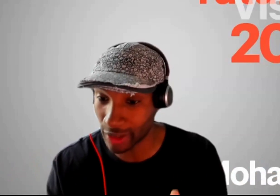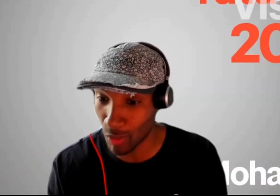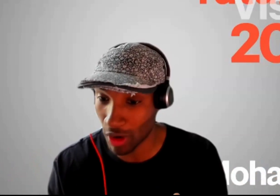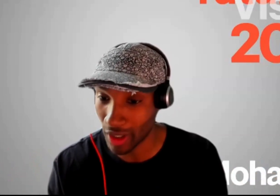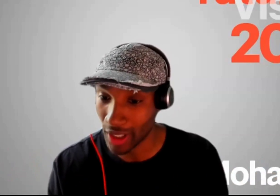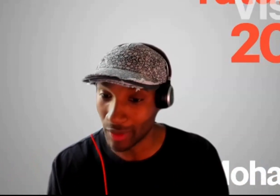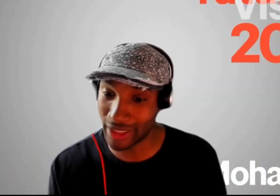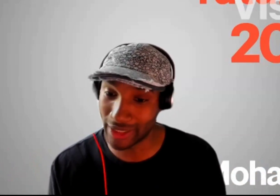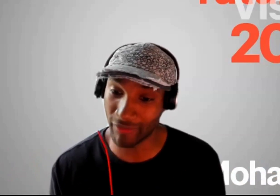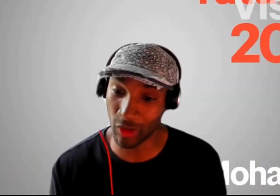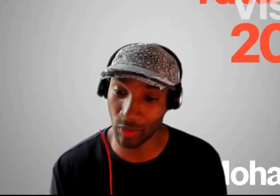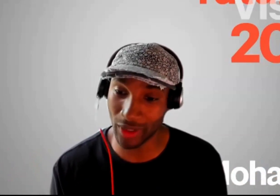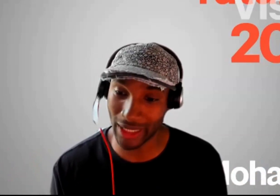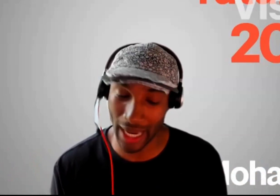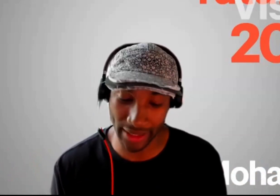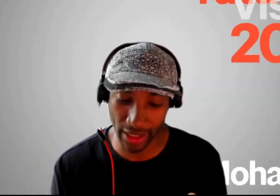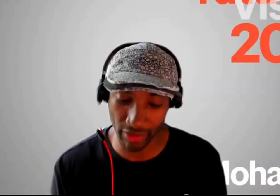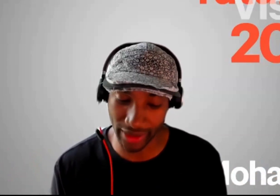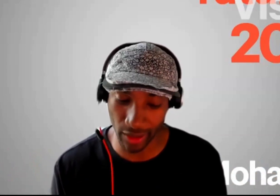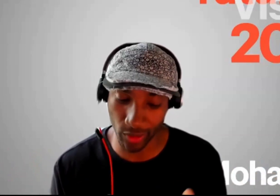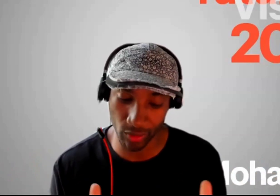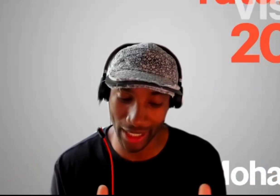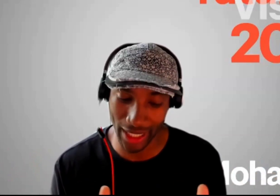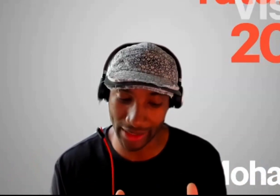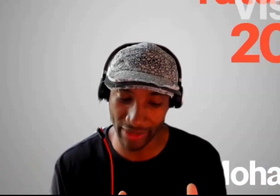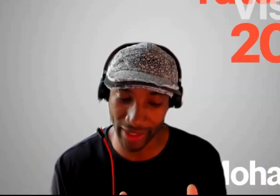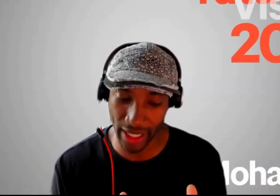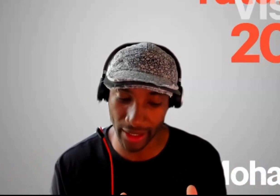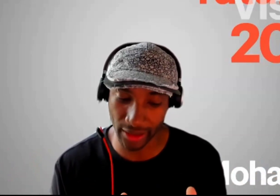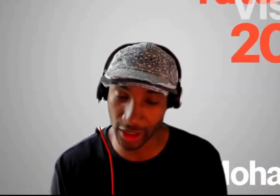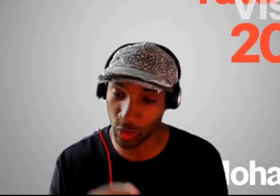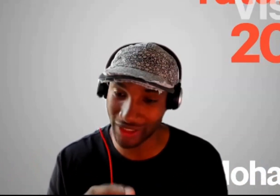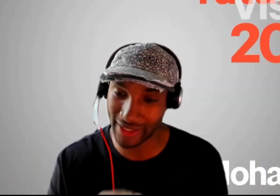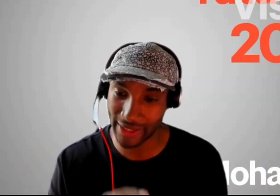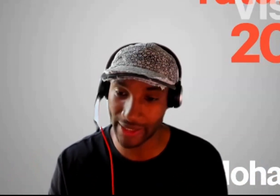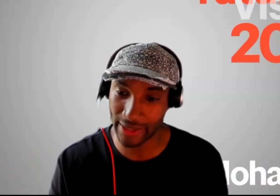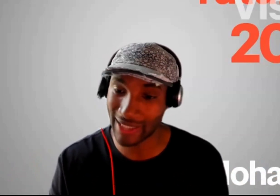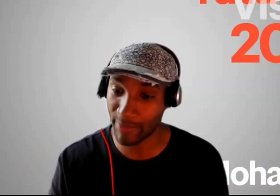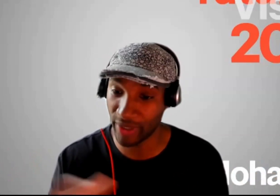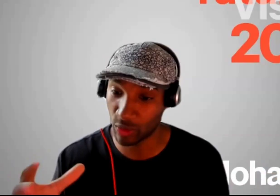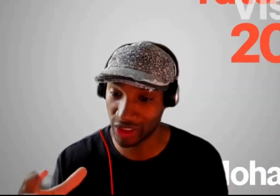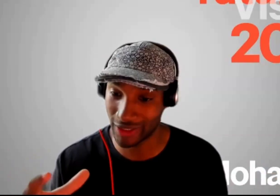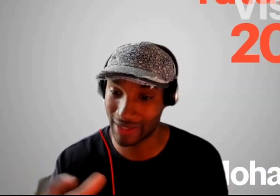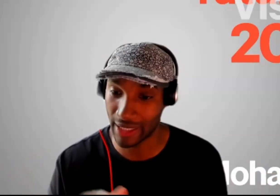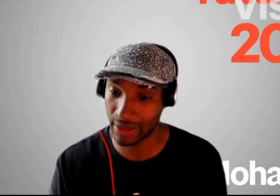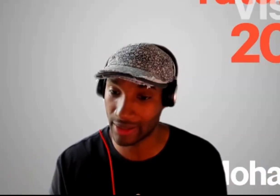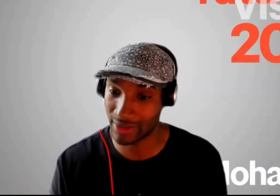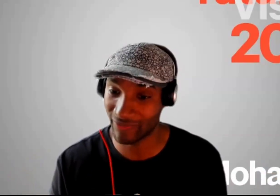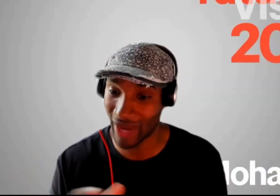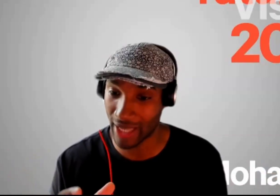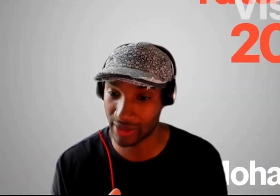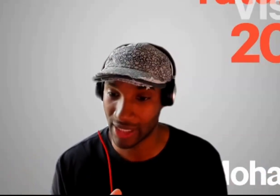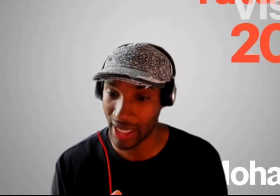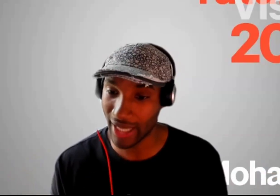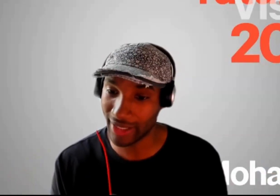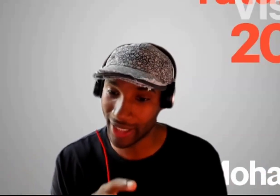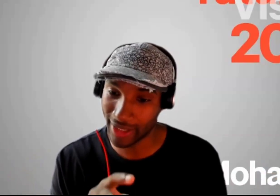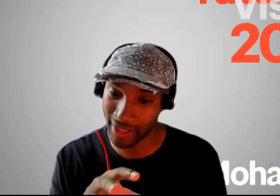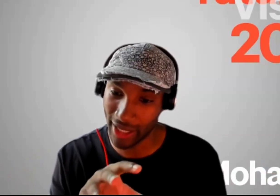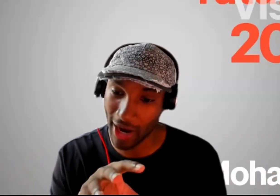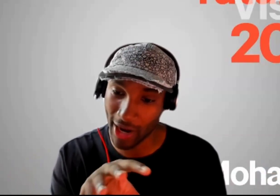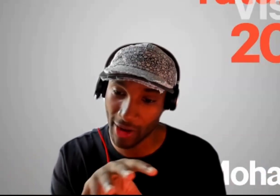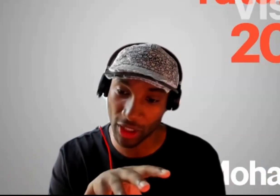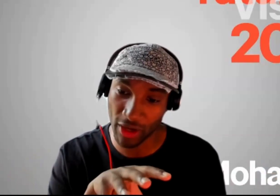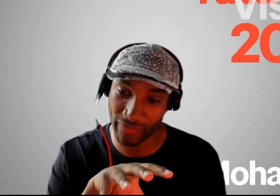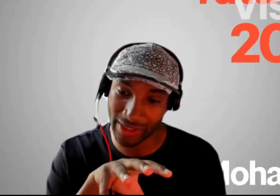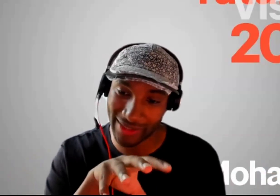the world is small, but the deaf community at the end of the day, when you look at it, I feel like the richness in it is a big richness, like it is vast, and like